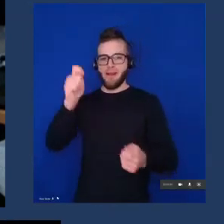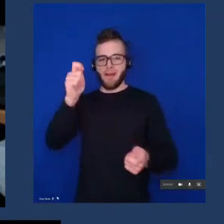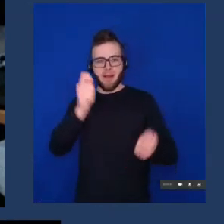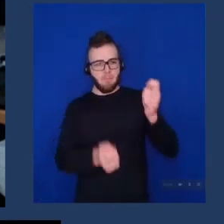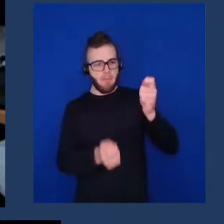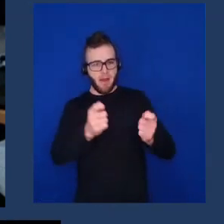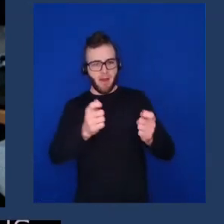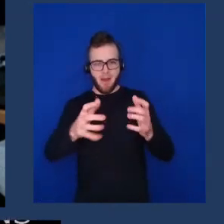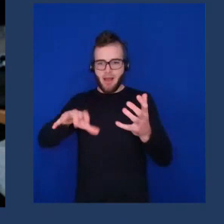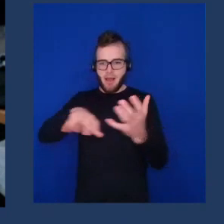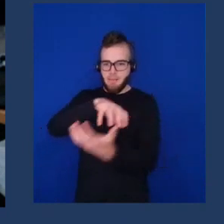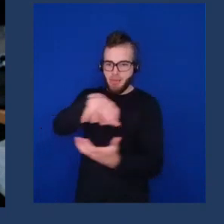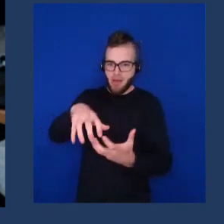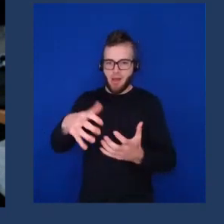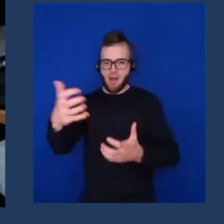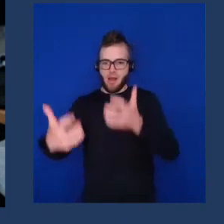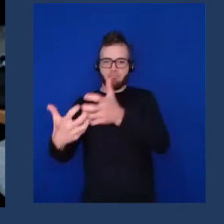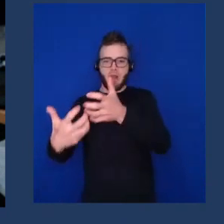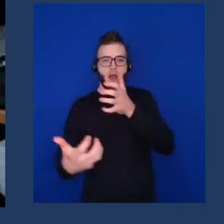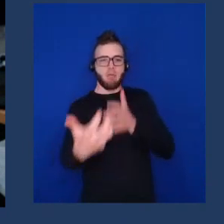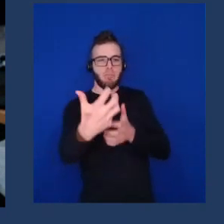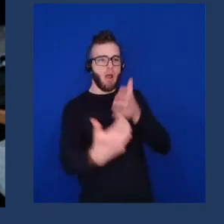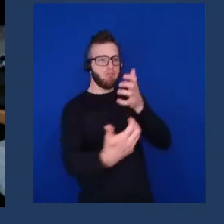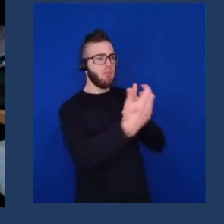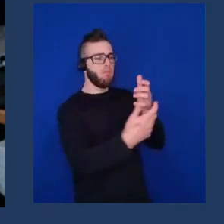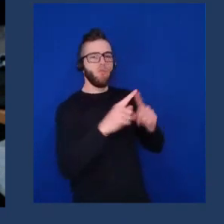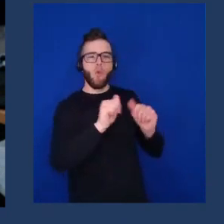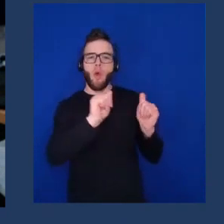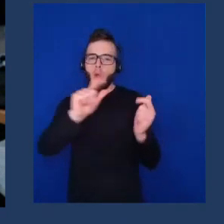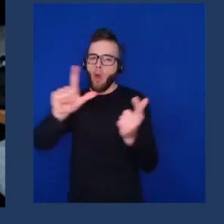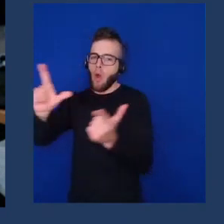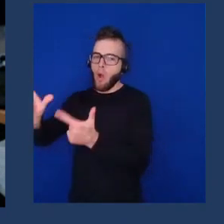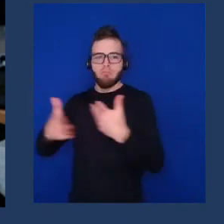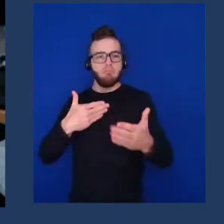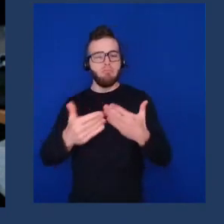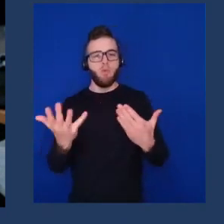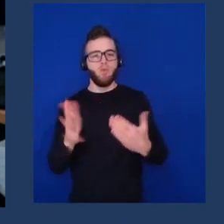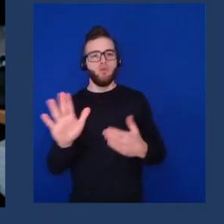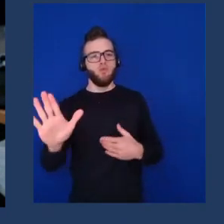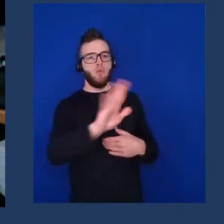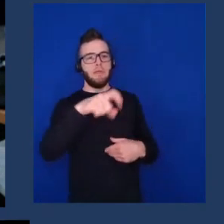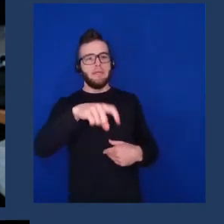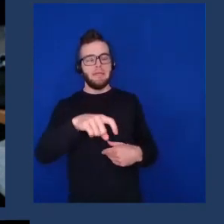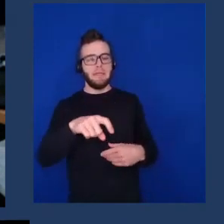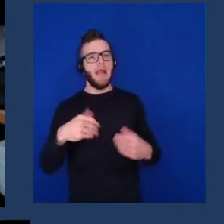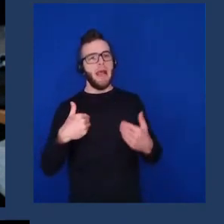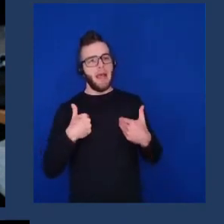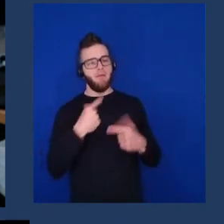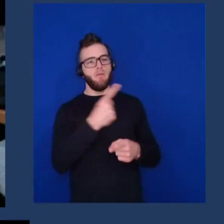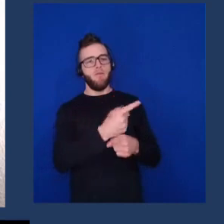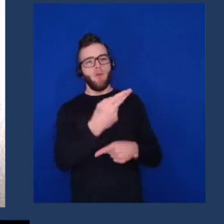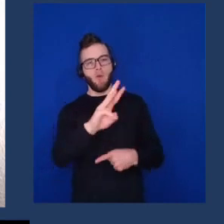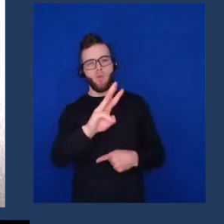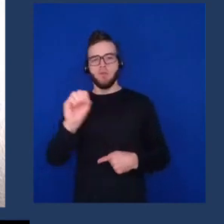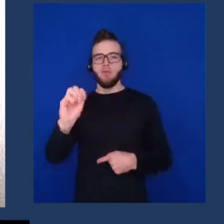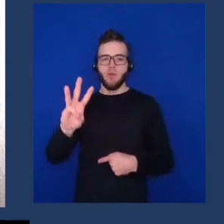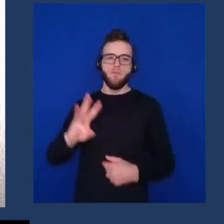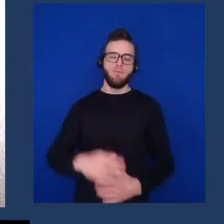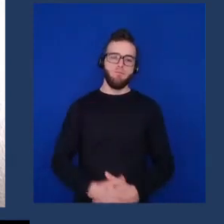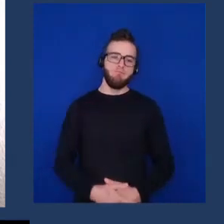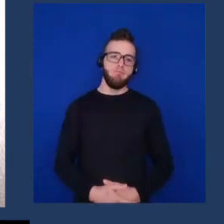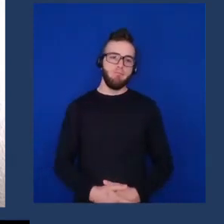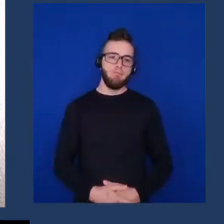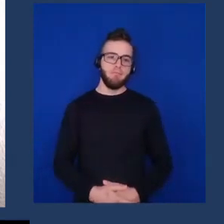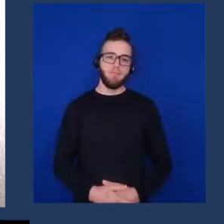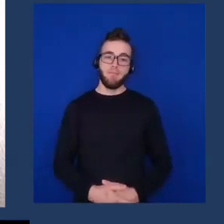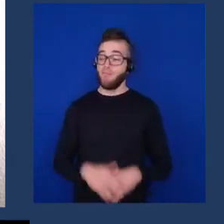can have the right software, the right hardware at the right time to meet our needs. Great. We had a